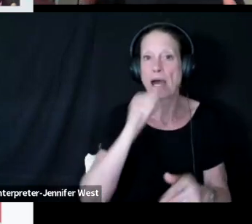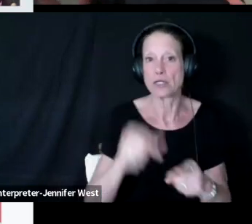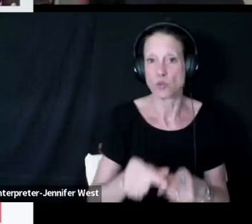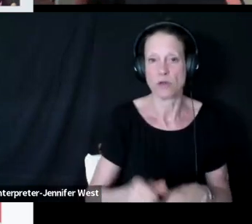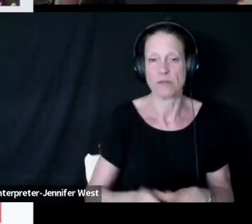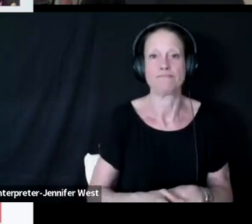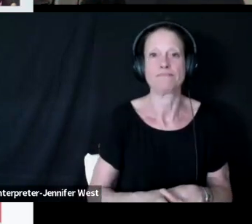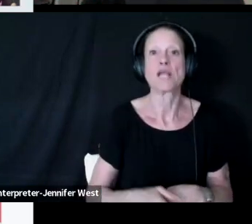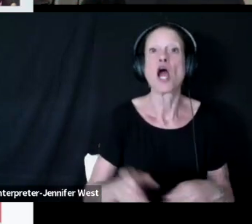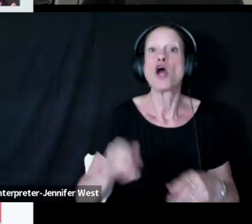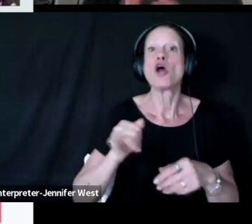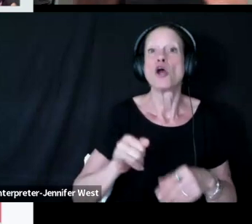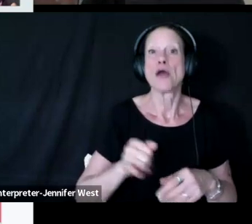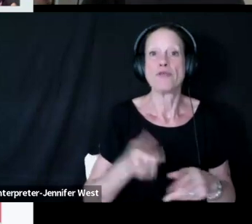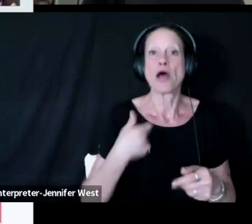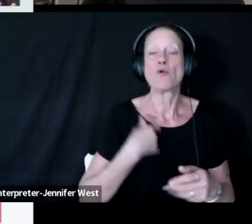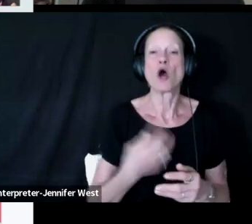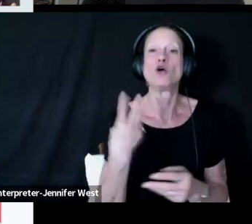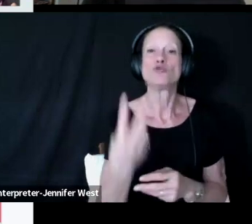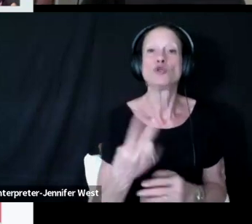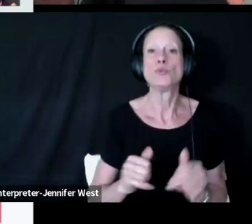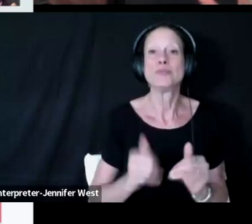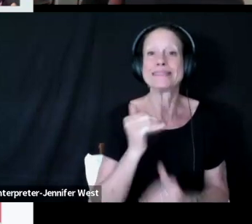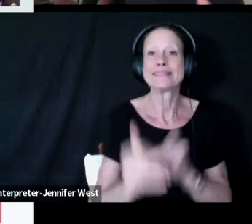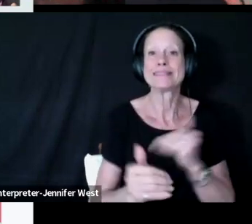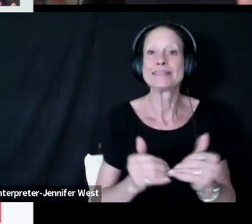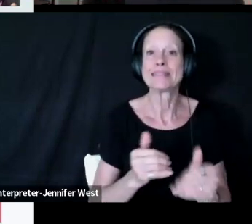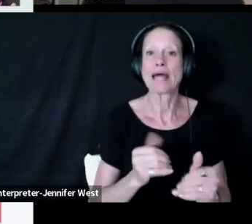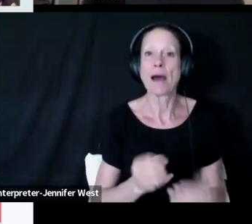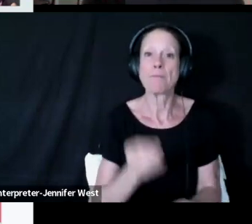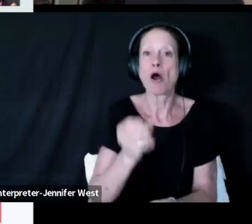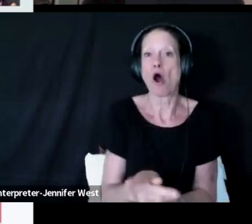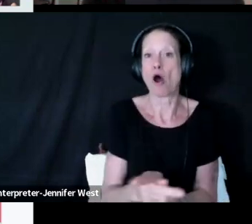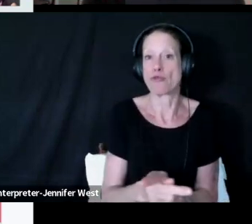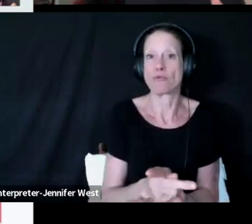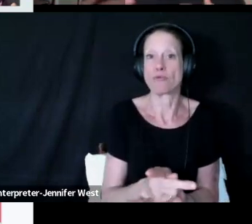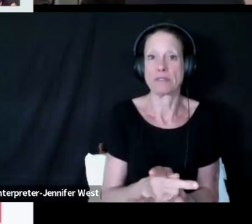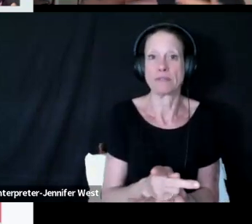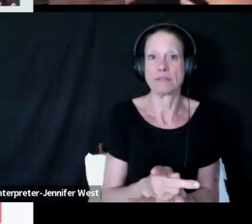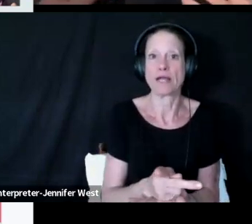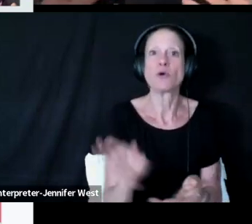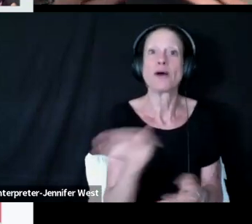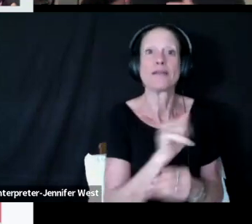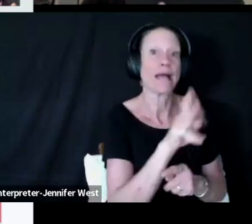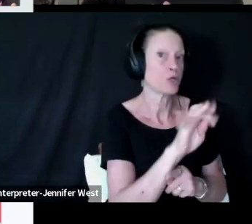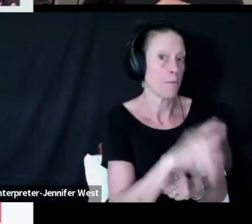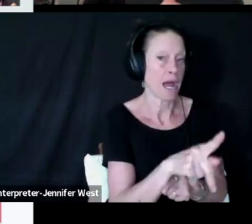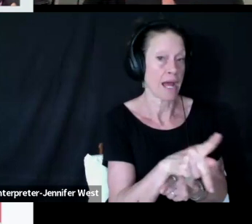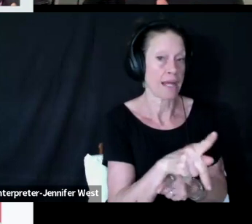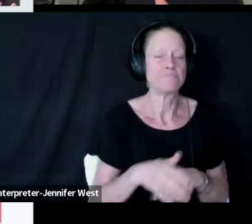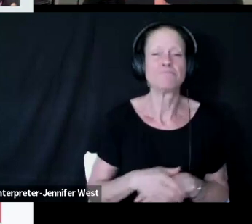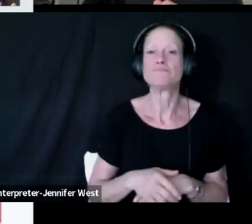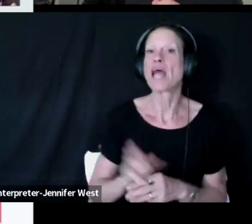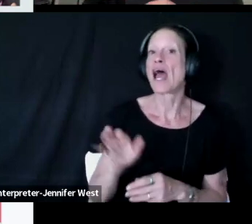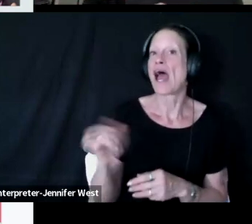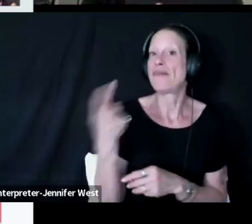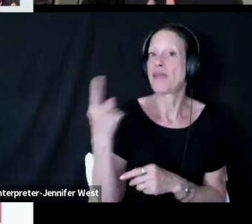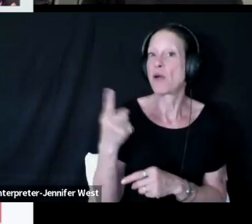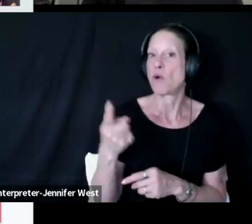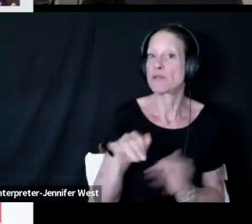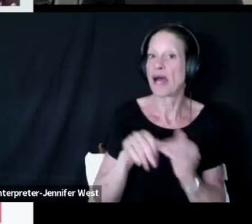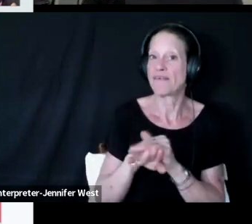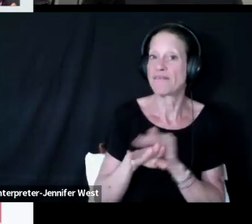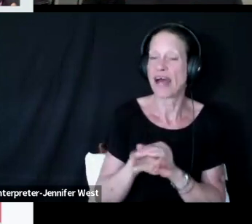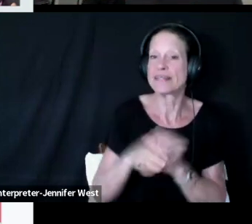through 2-step authentication, just like your bank from a security standpoint. And then again, they will only have access to